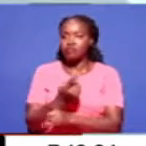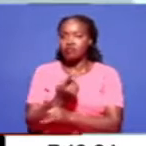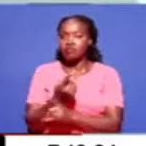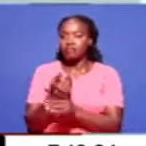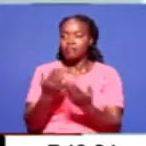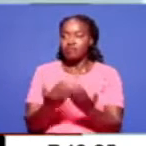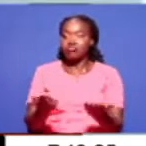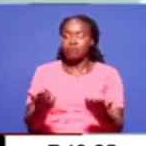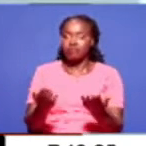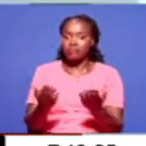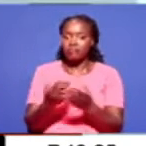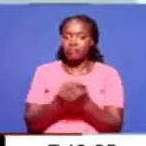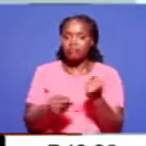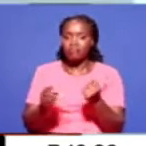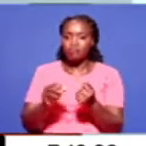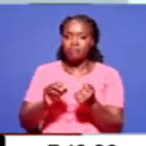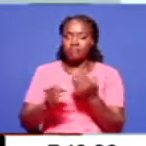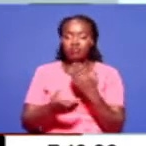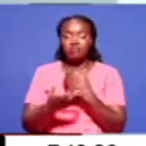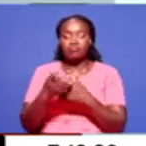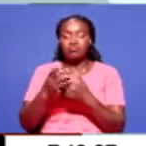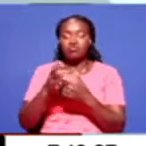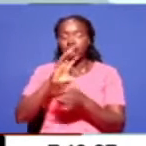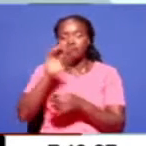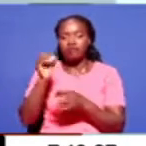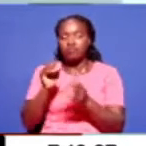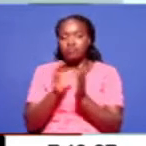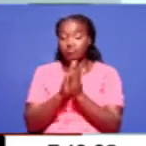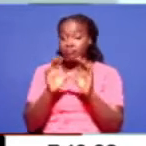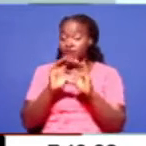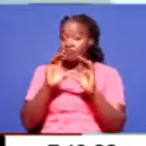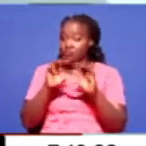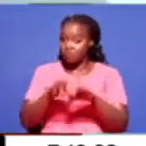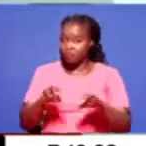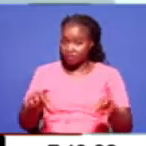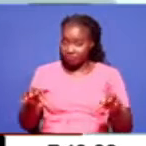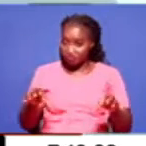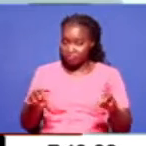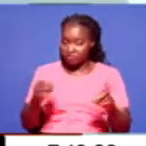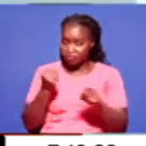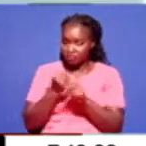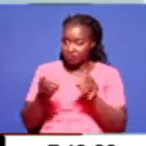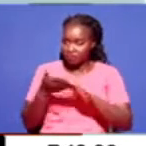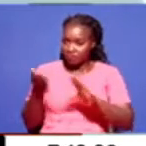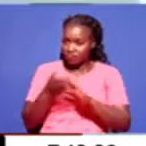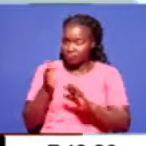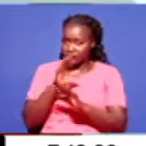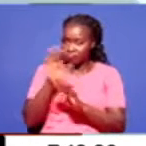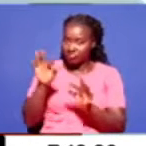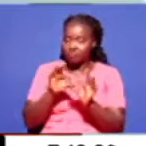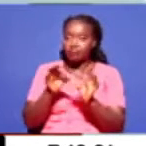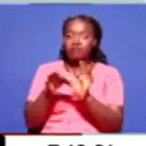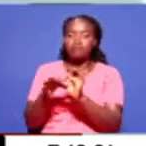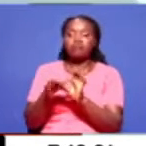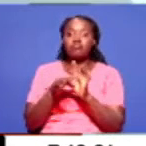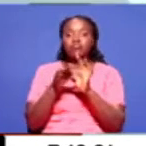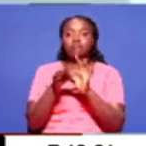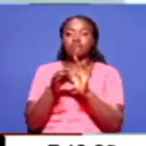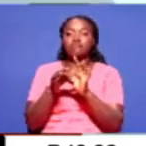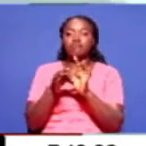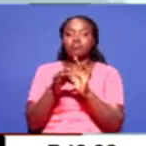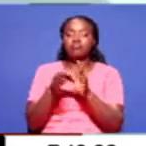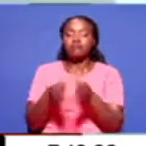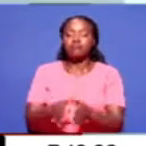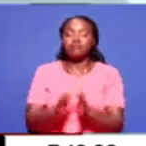the continent and the world markets. And we can do this faster and effectively in a cooperative and collaborative